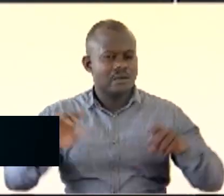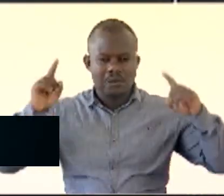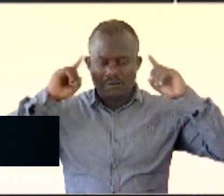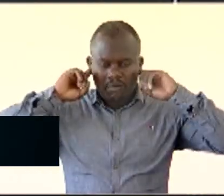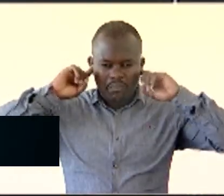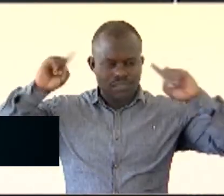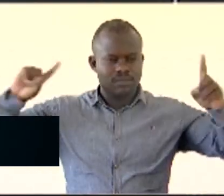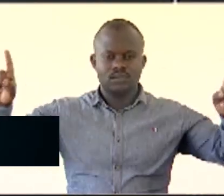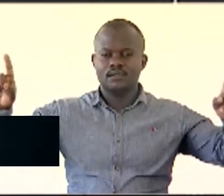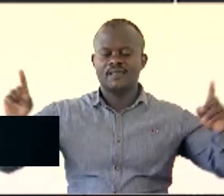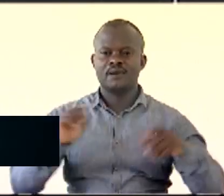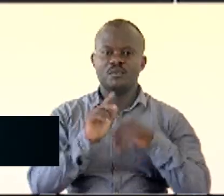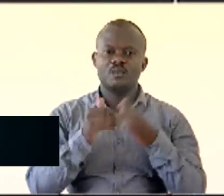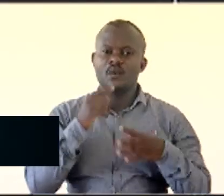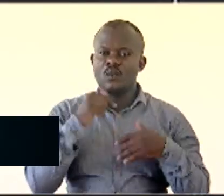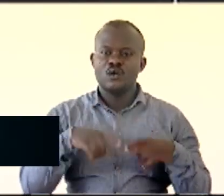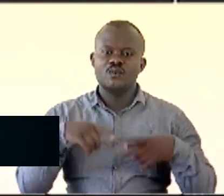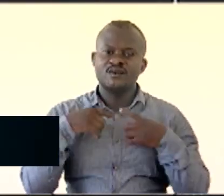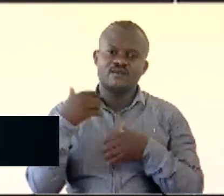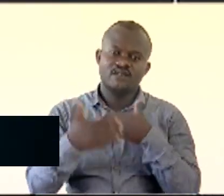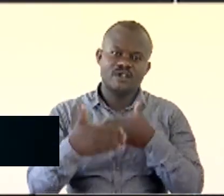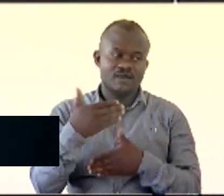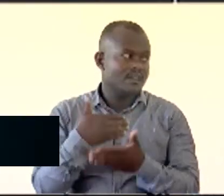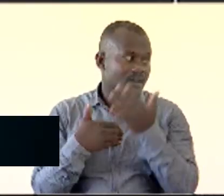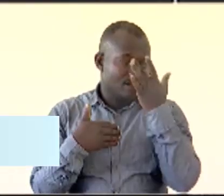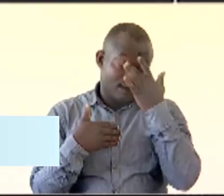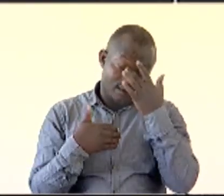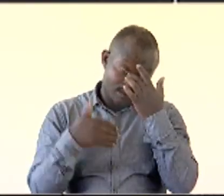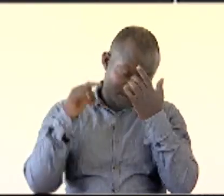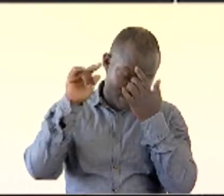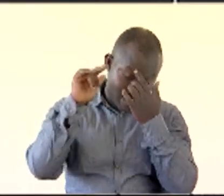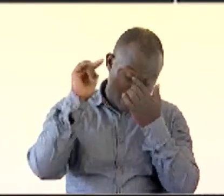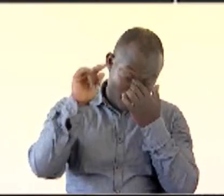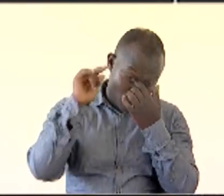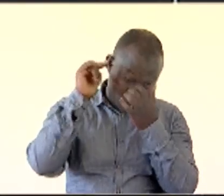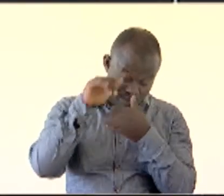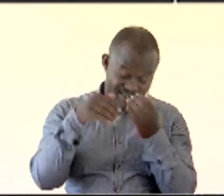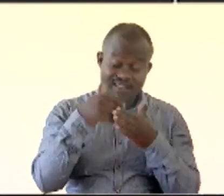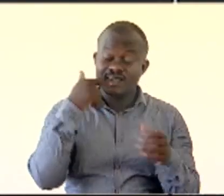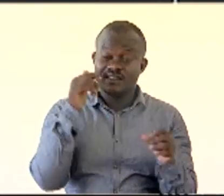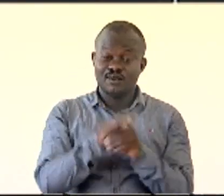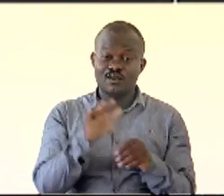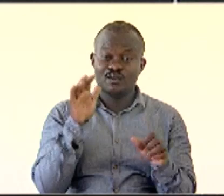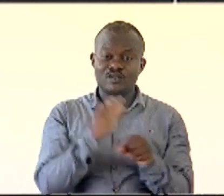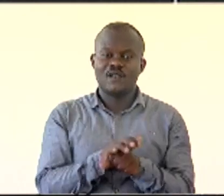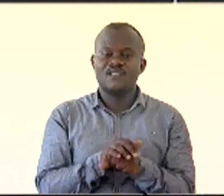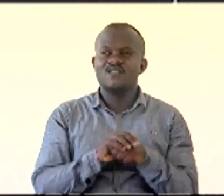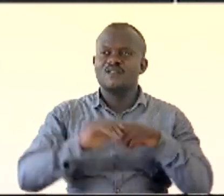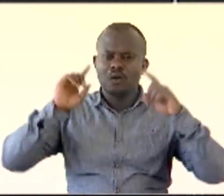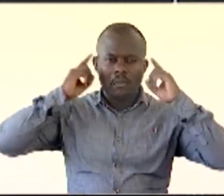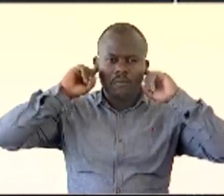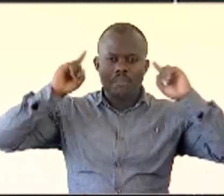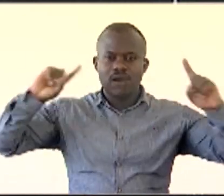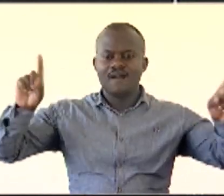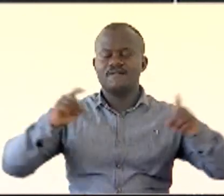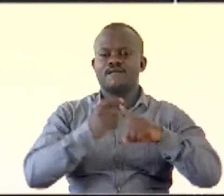industries. People who live near airports, there's a lot of noise produced